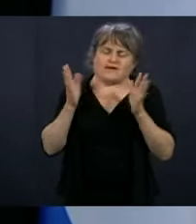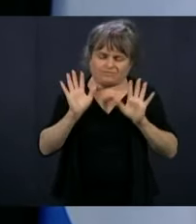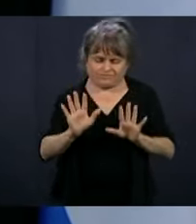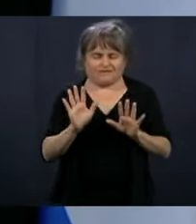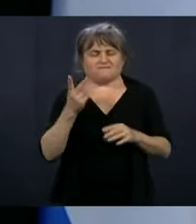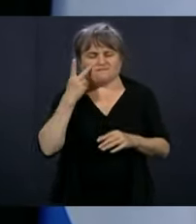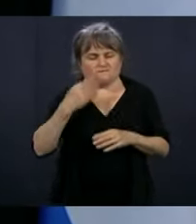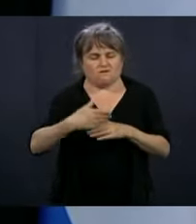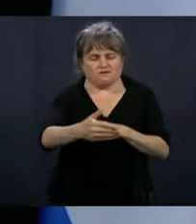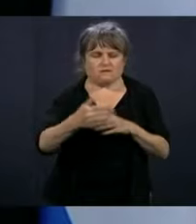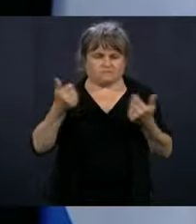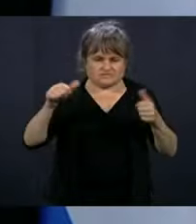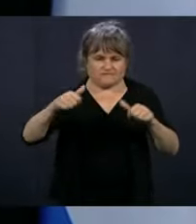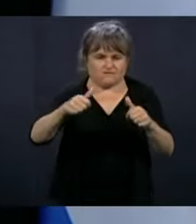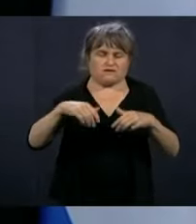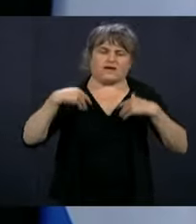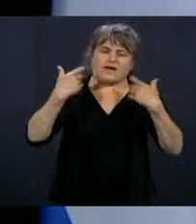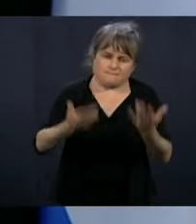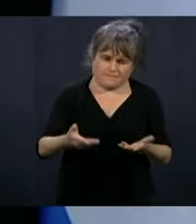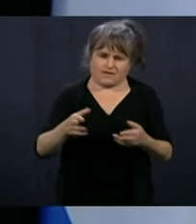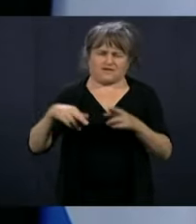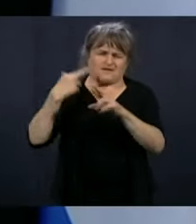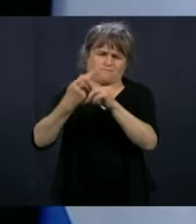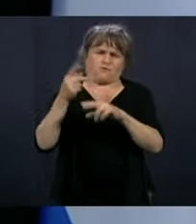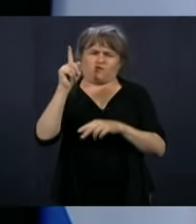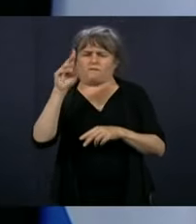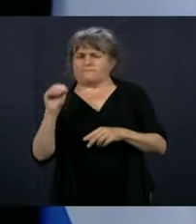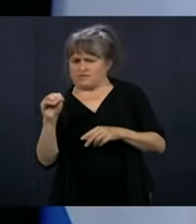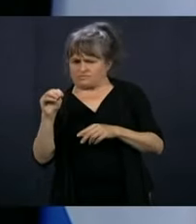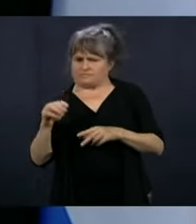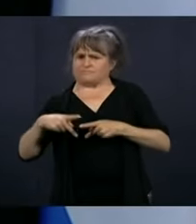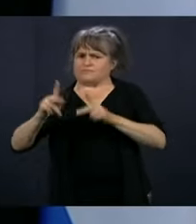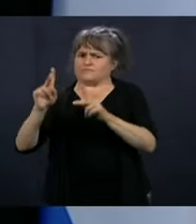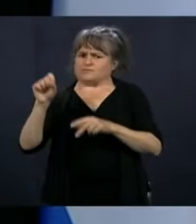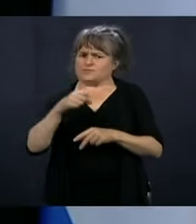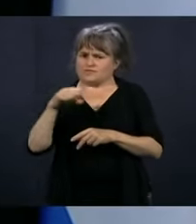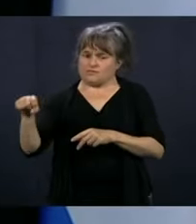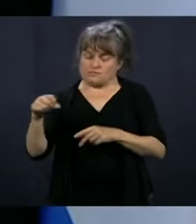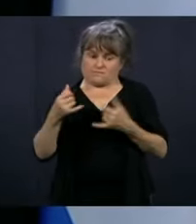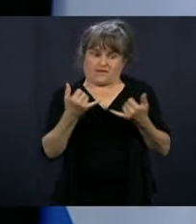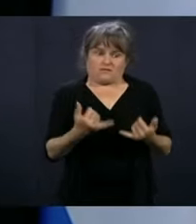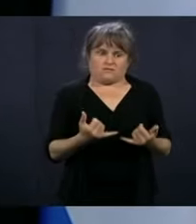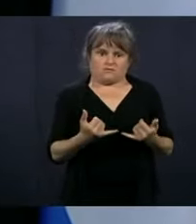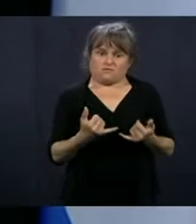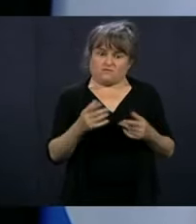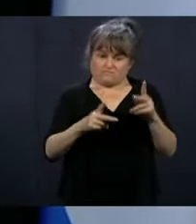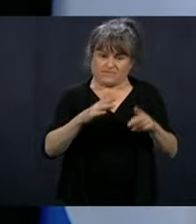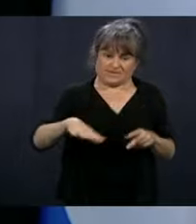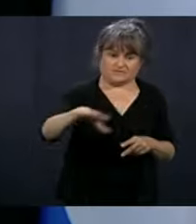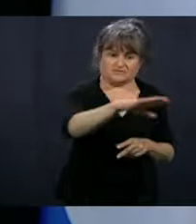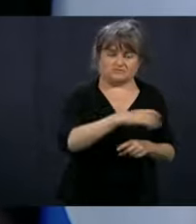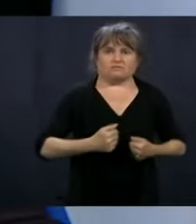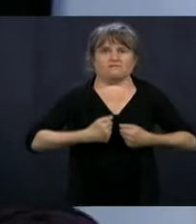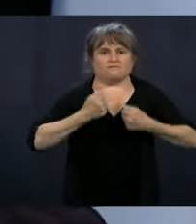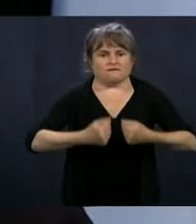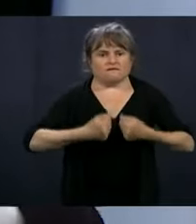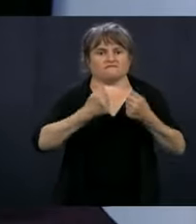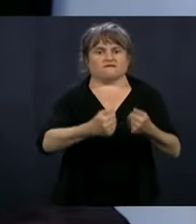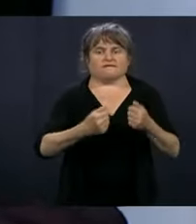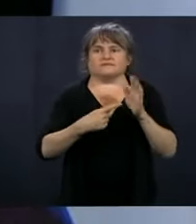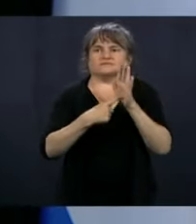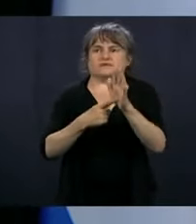encounter and then keep going forward. And I wish to mention the effort of all the people who are adapting their practices,